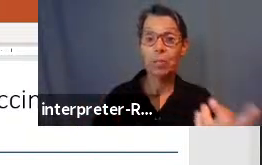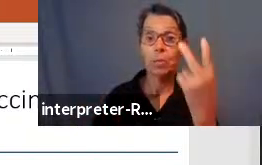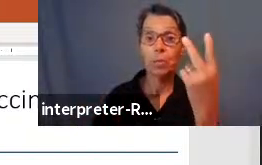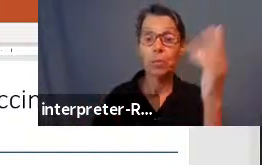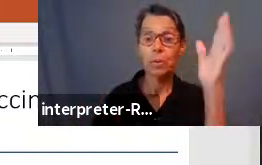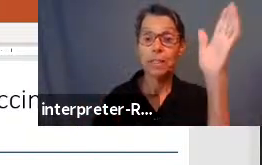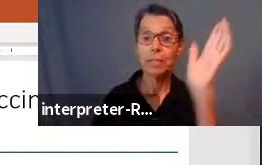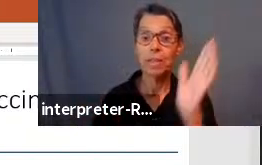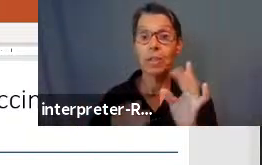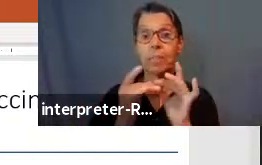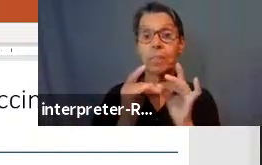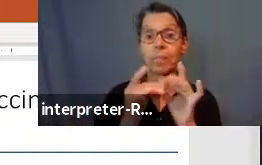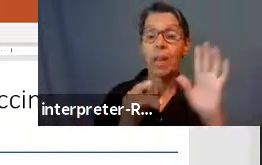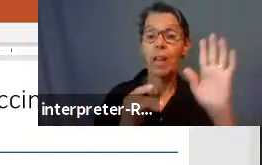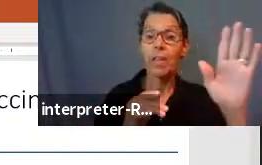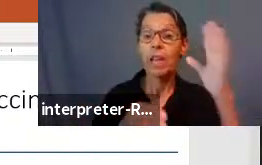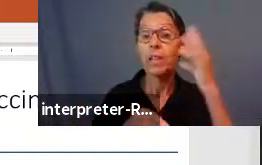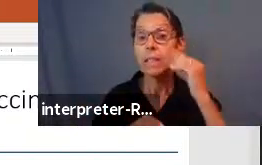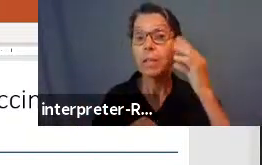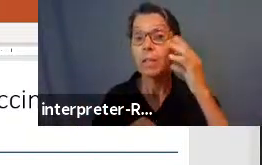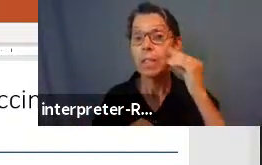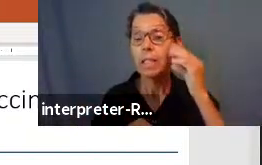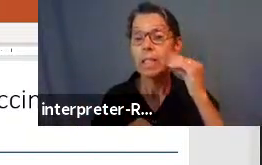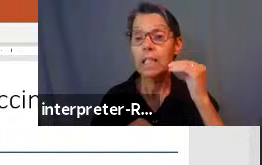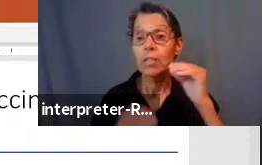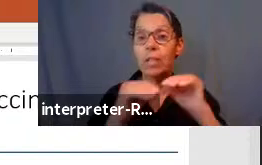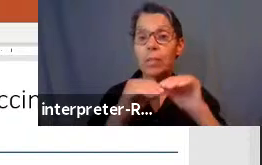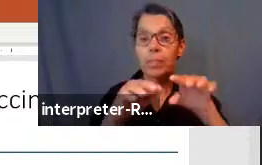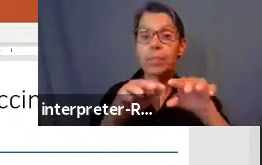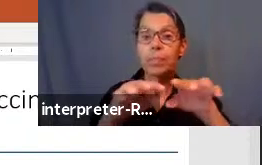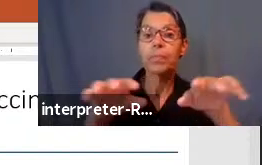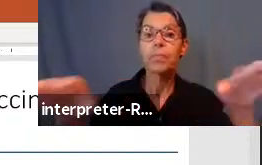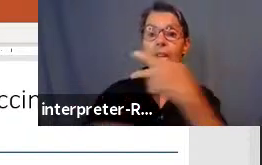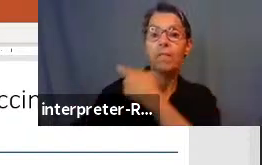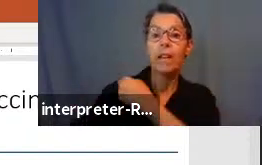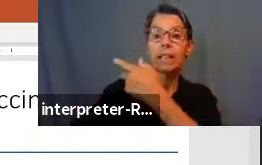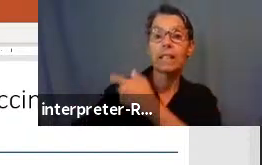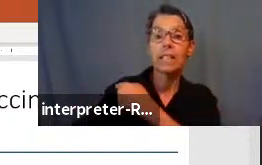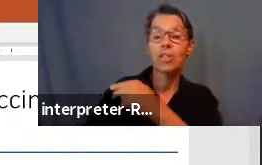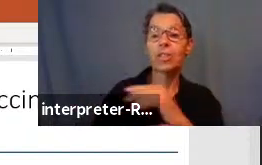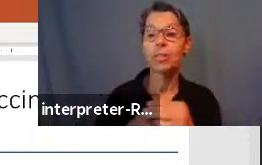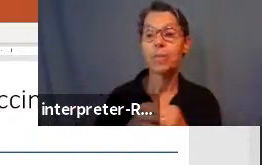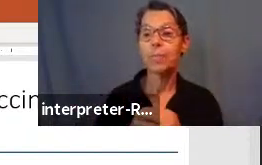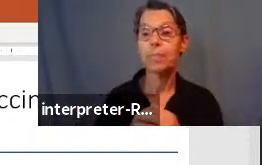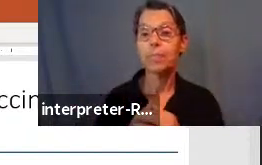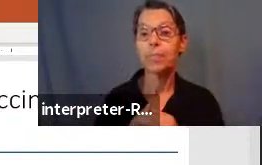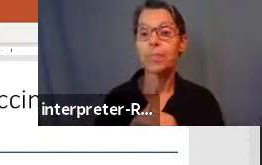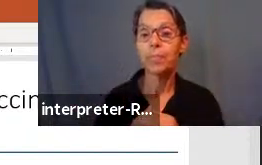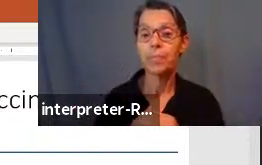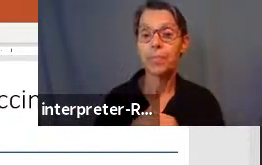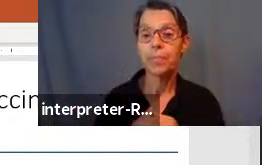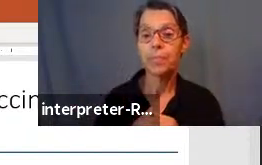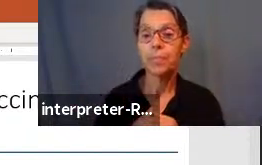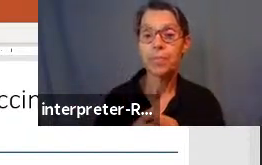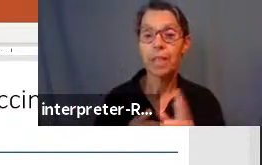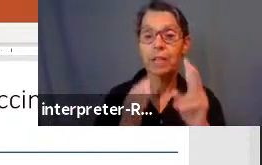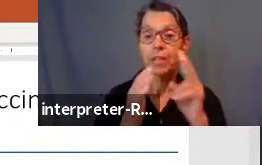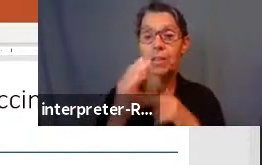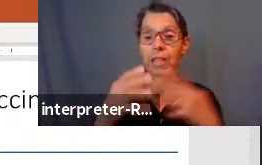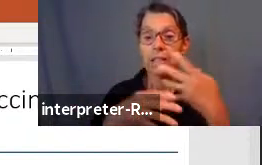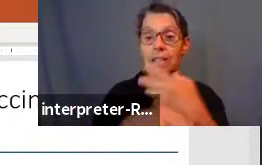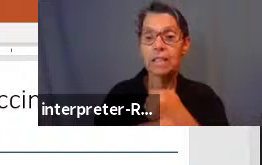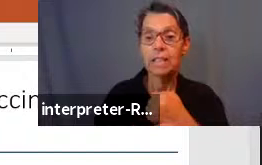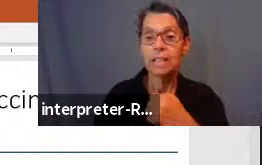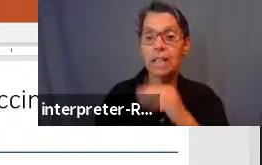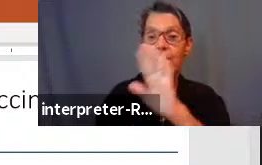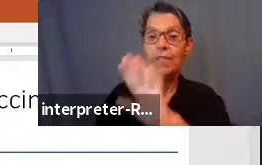their advancing vaccination efforts. I'm going to take just a minute to read a very brief synopsis of each